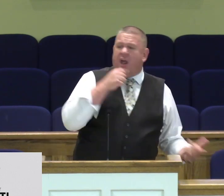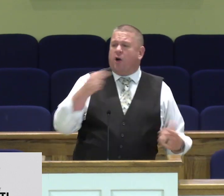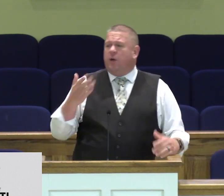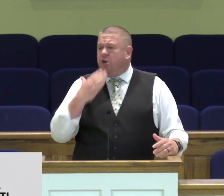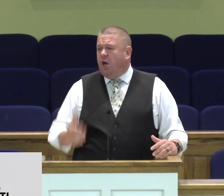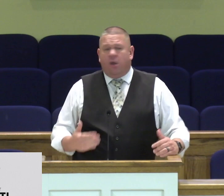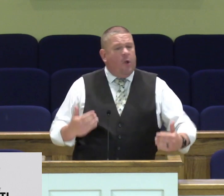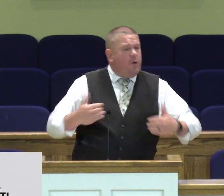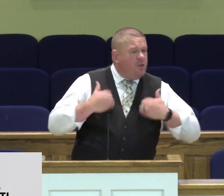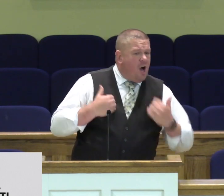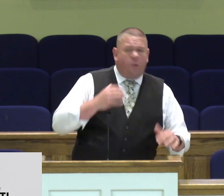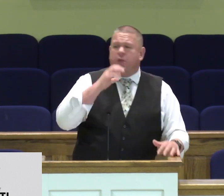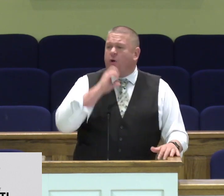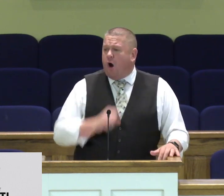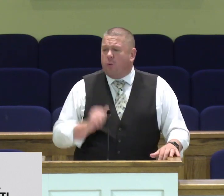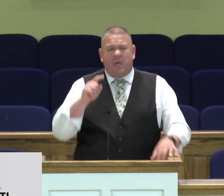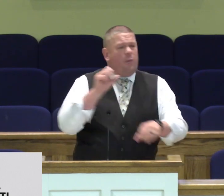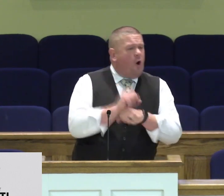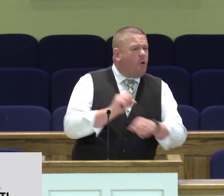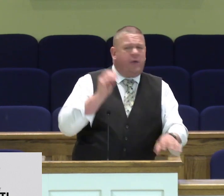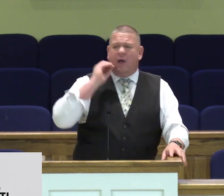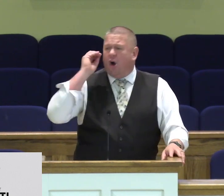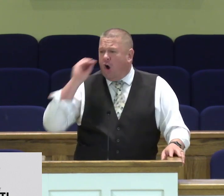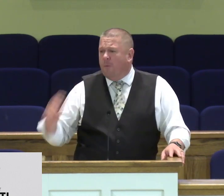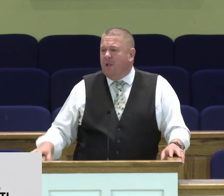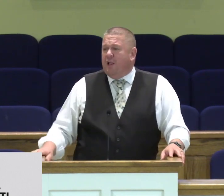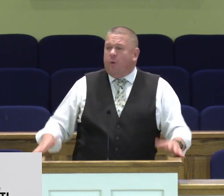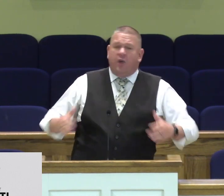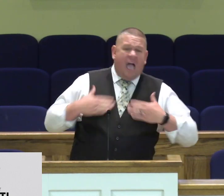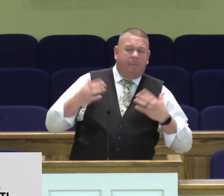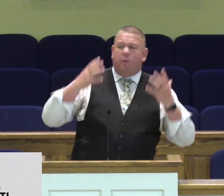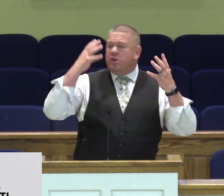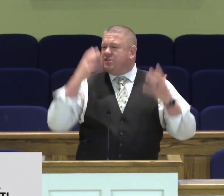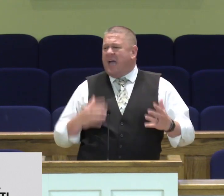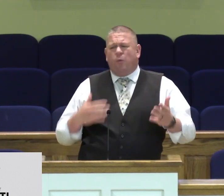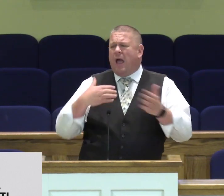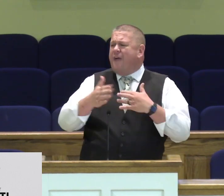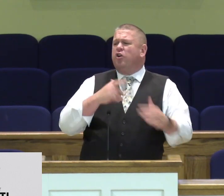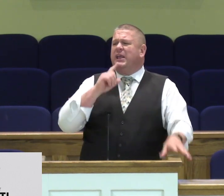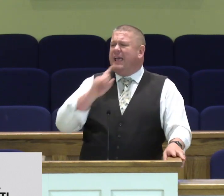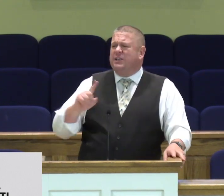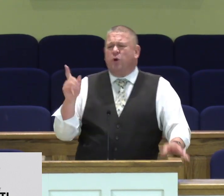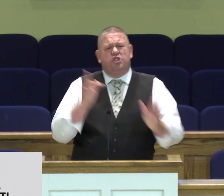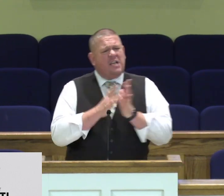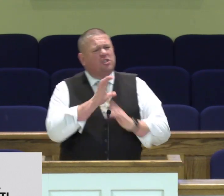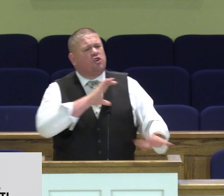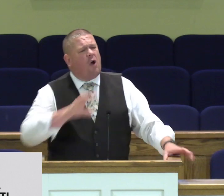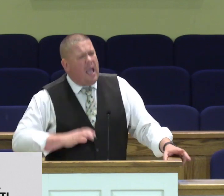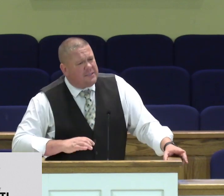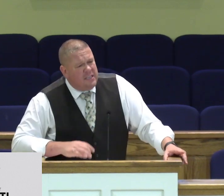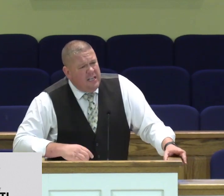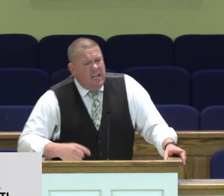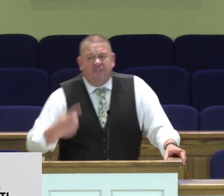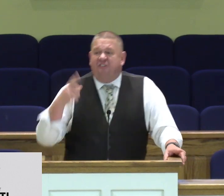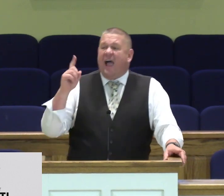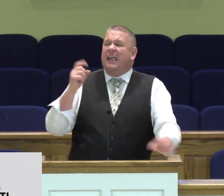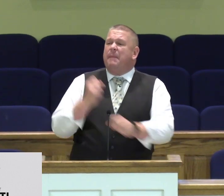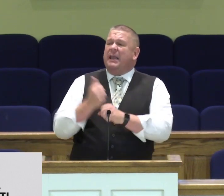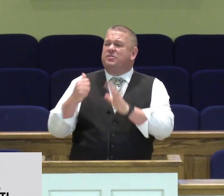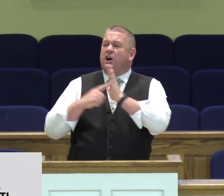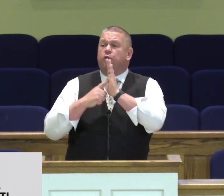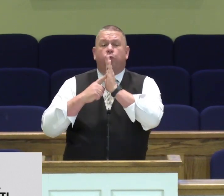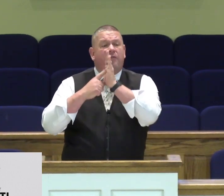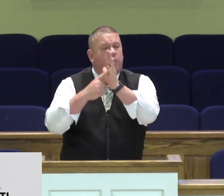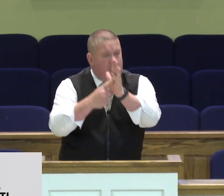good? Were they not going good? Were you young? Were you old? Were you at work? Were you at home? Were you happy? Were you sad? Wherever it is where Jesus Christ finally